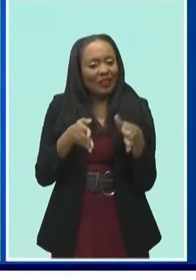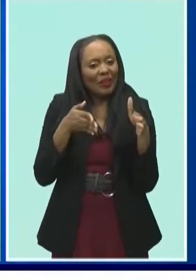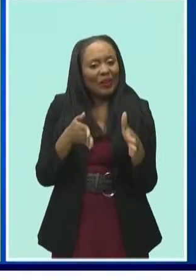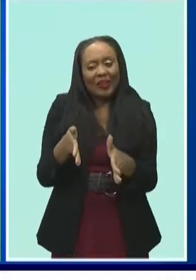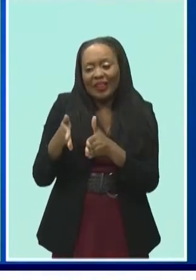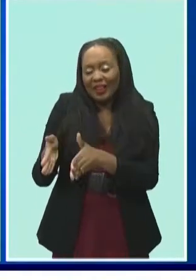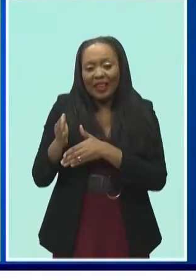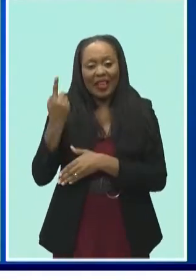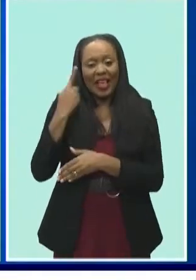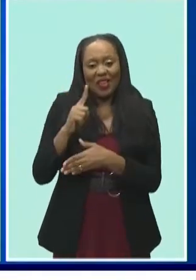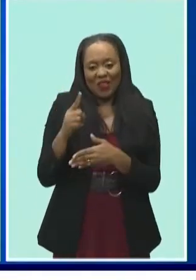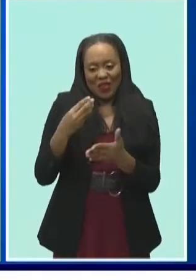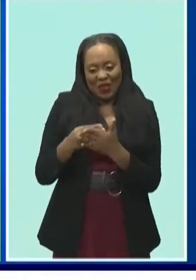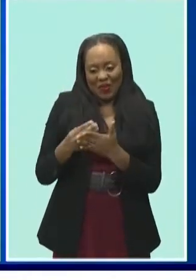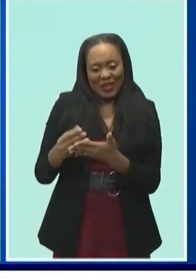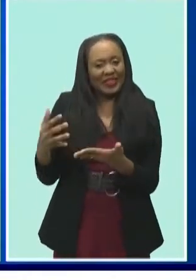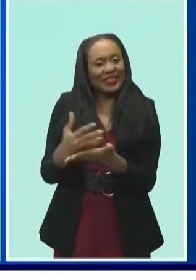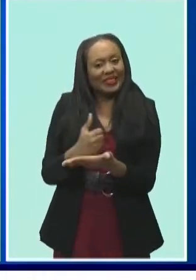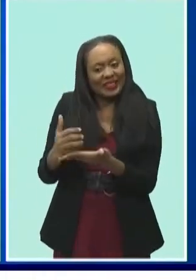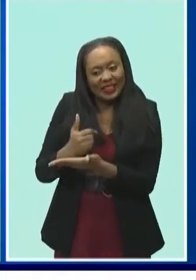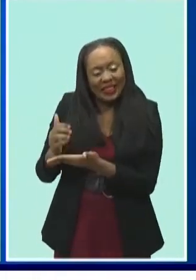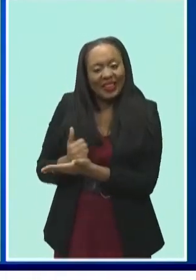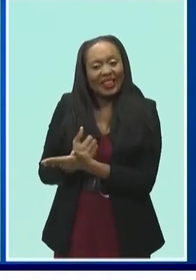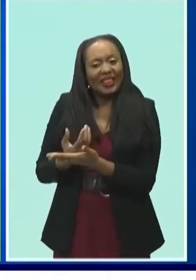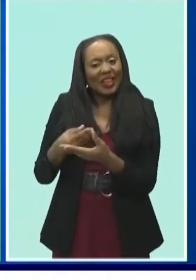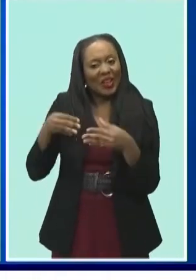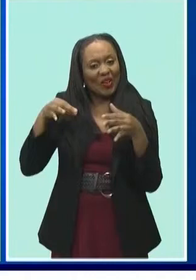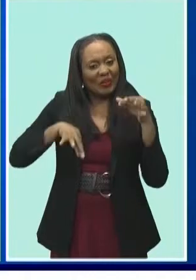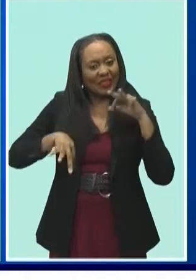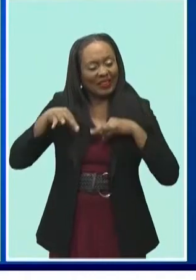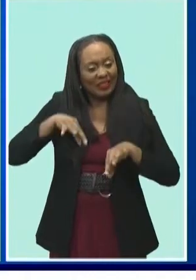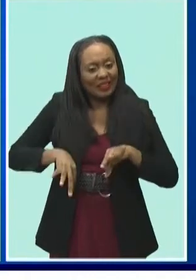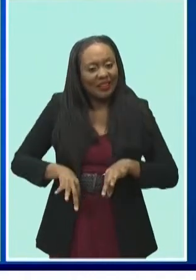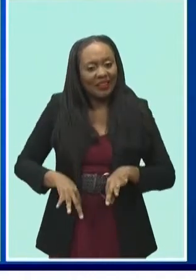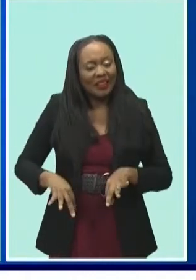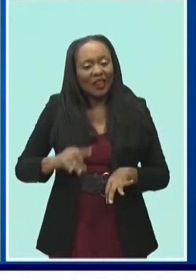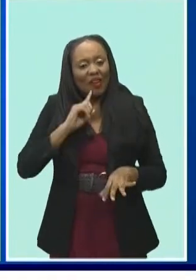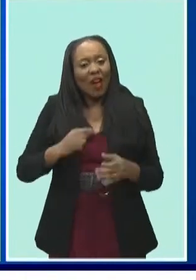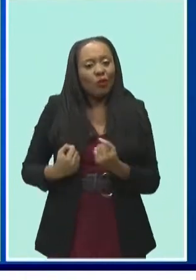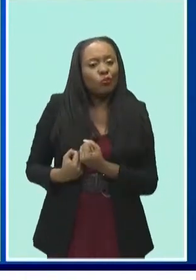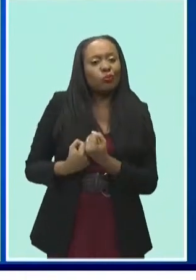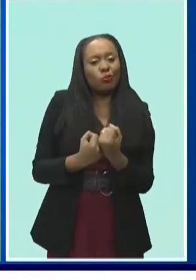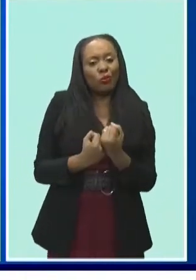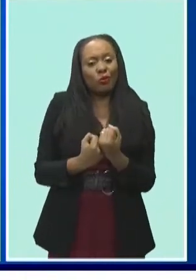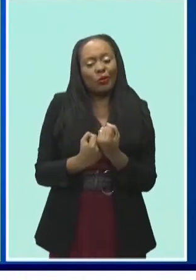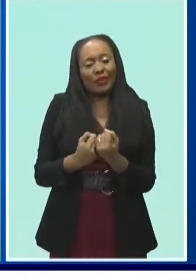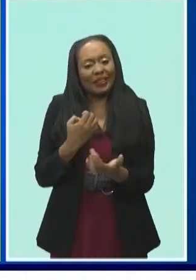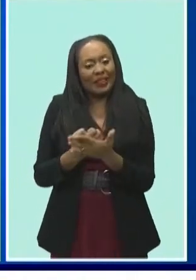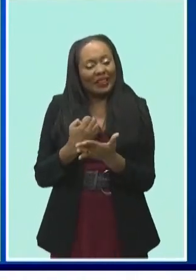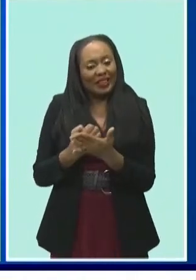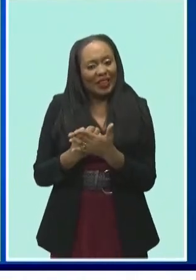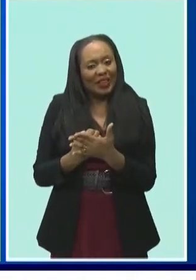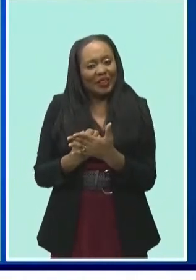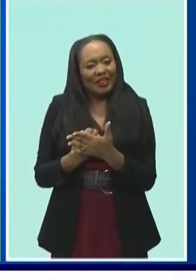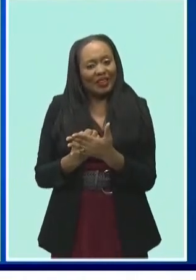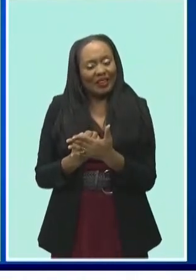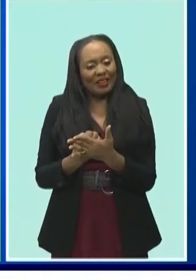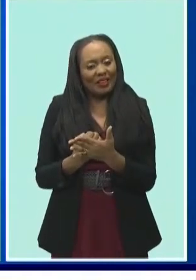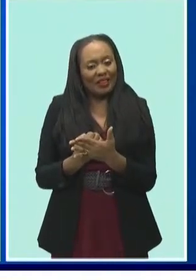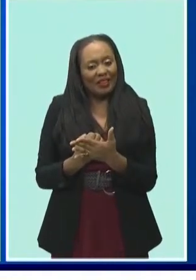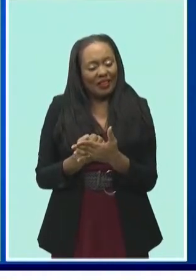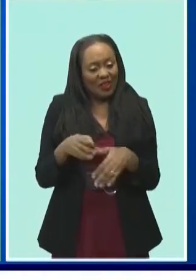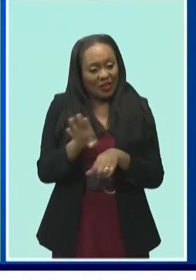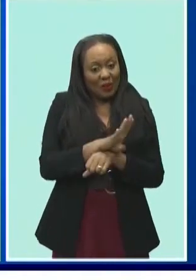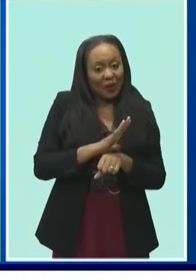economic, not just prosperity, but making a big contribution to our various economies, both at the